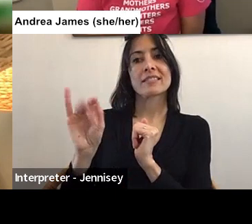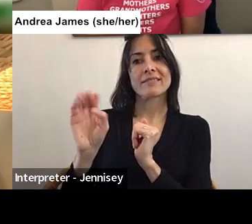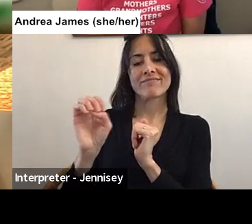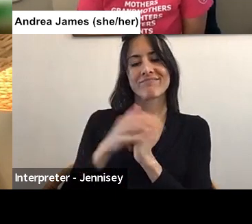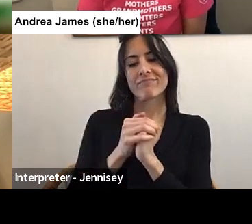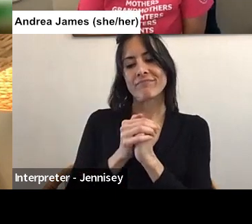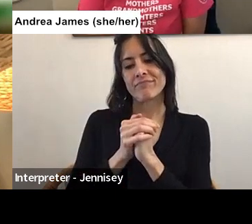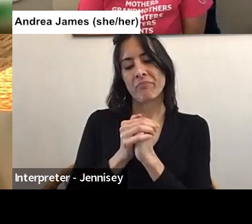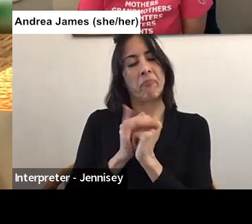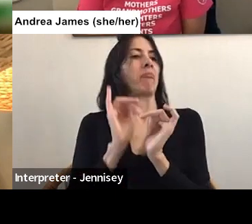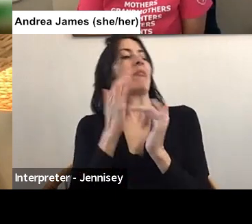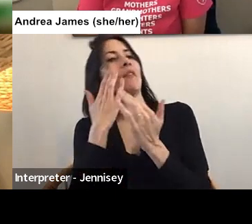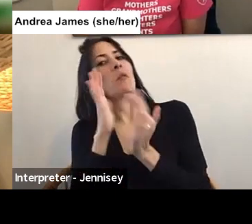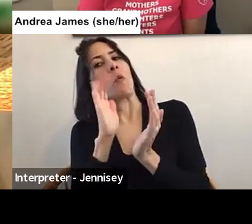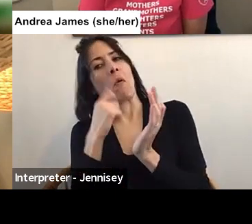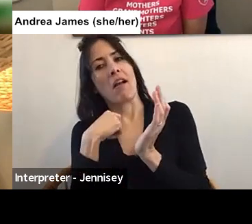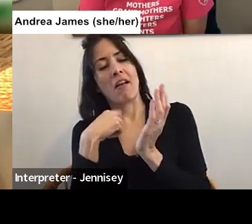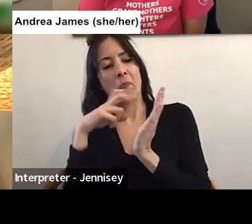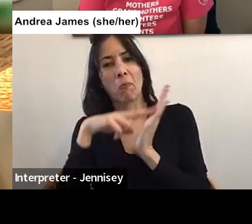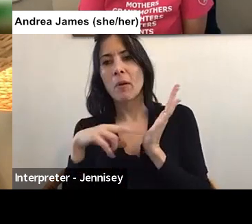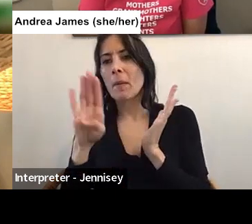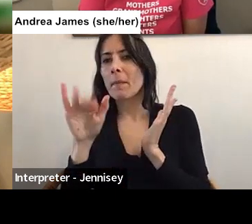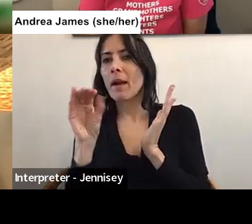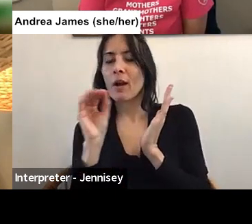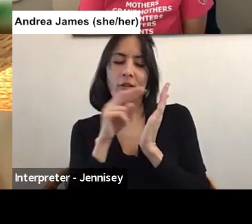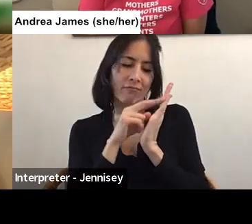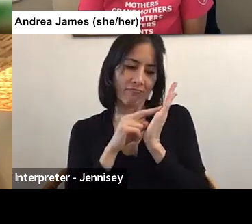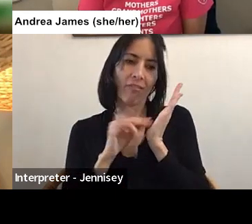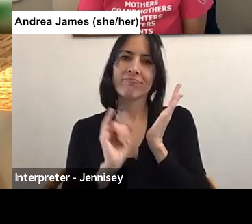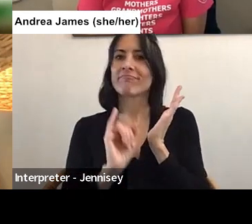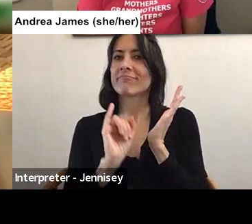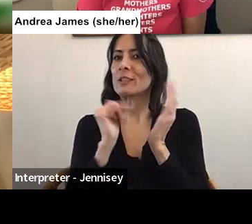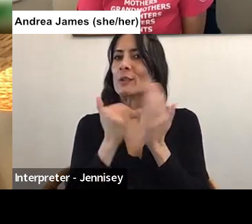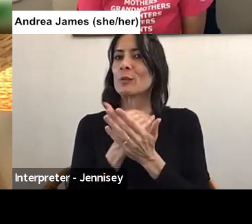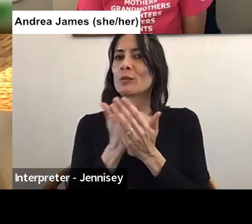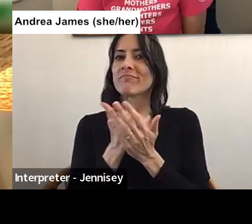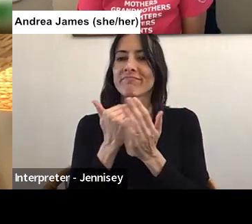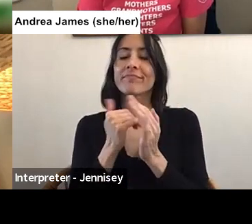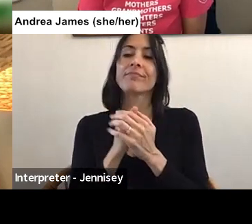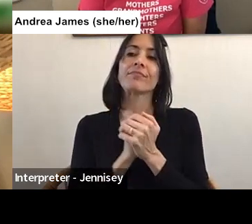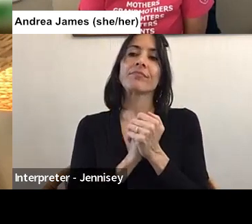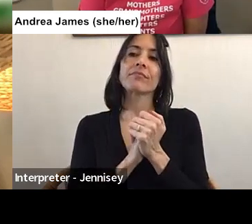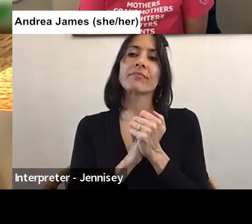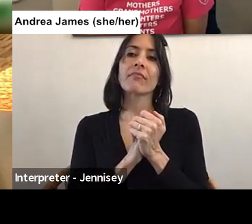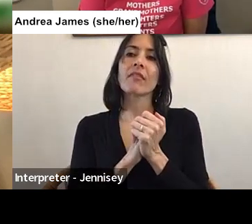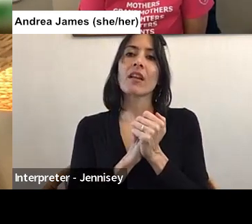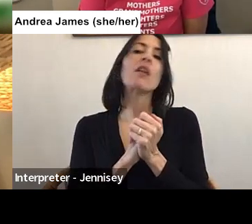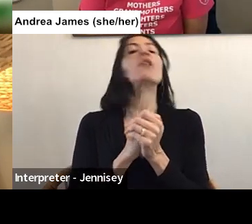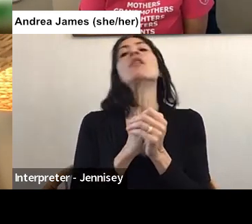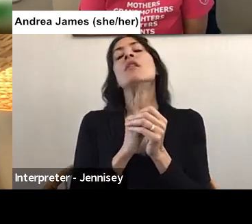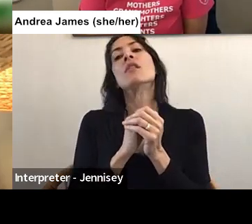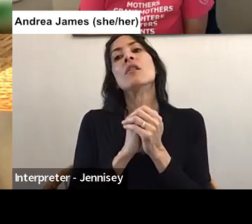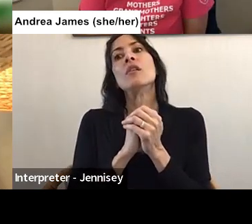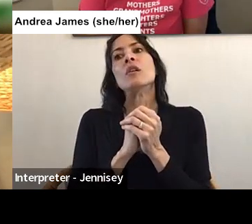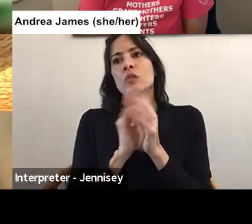Information that I learned just from sharing everybody's bios out loud. Just as a reminder, as we get started, you should now be